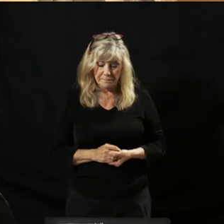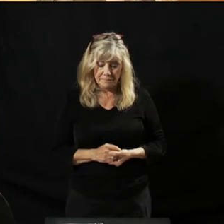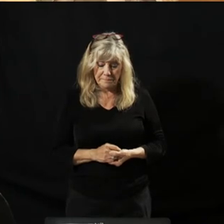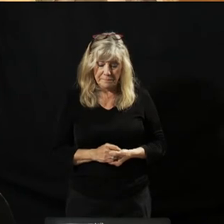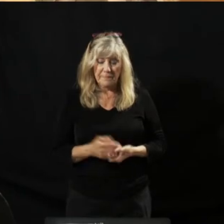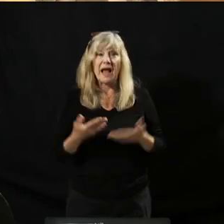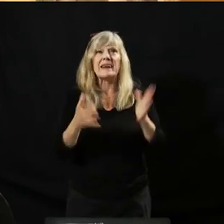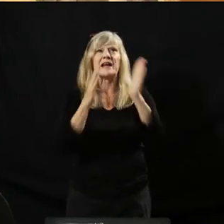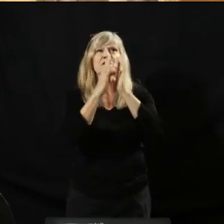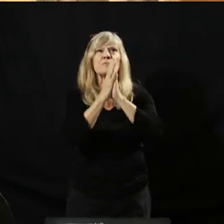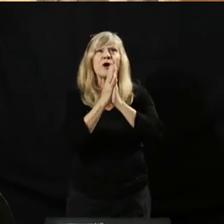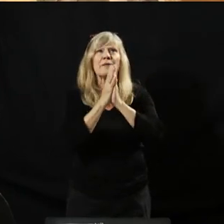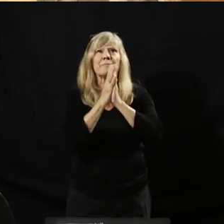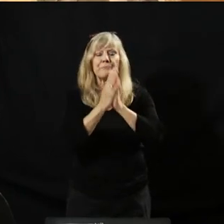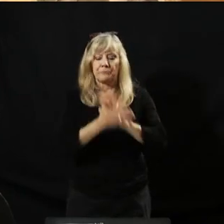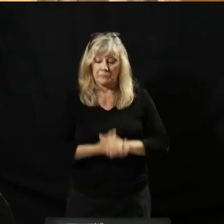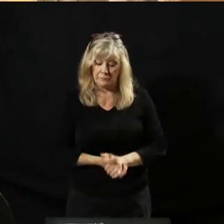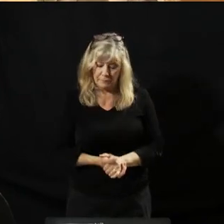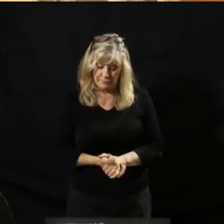Let us pray.